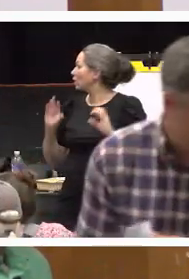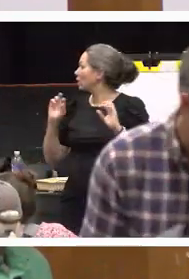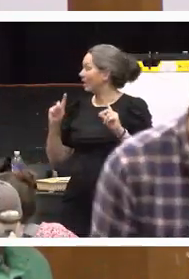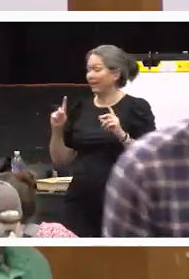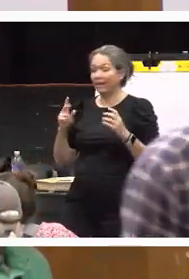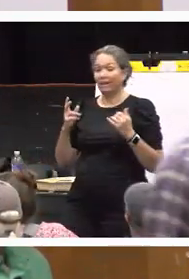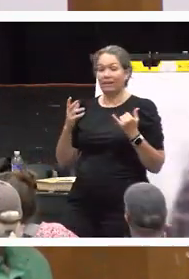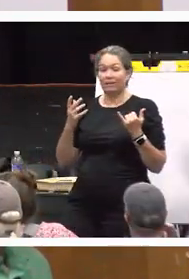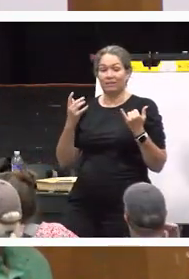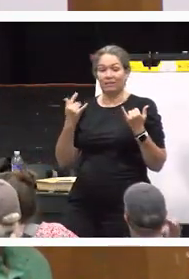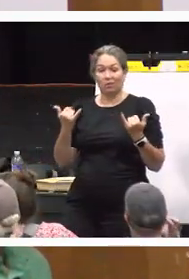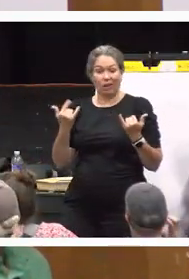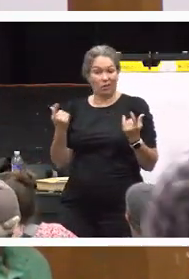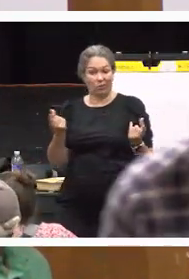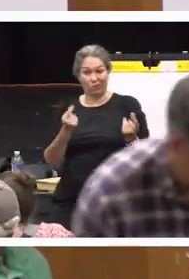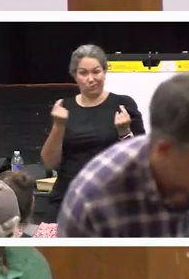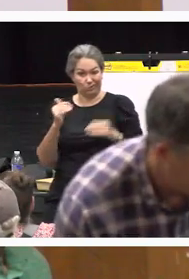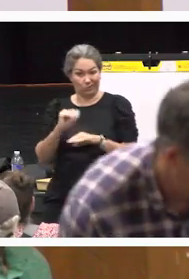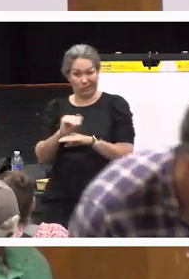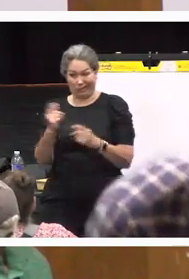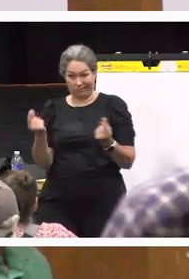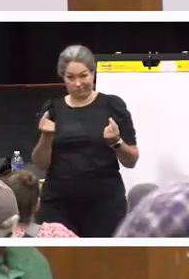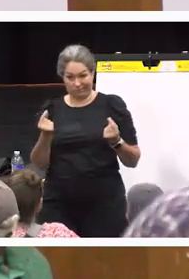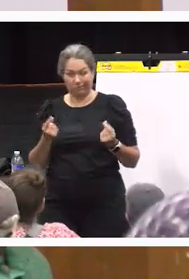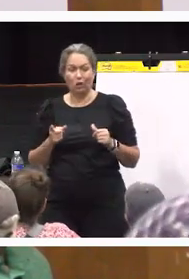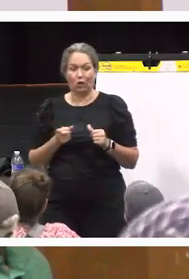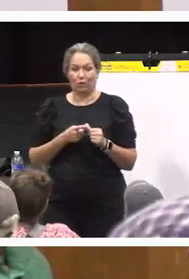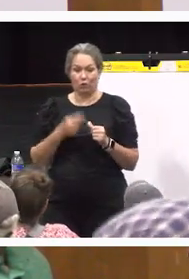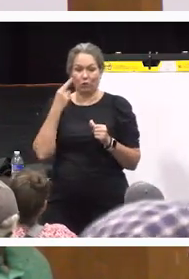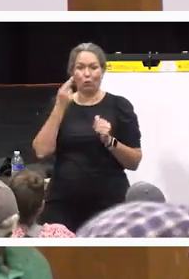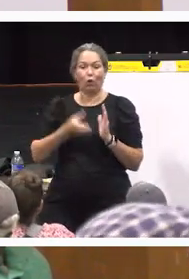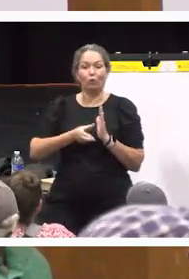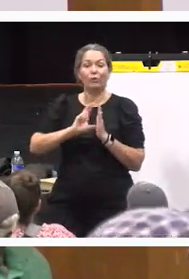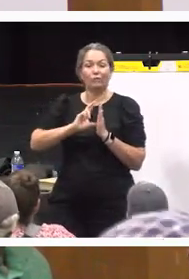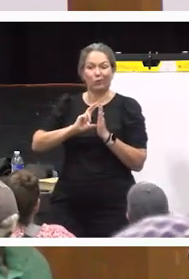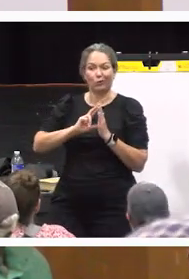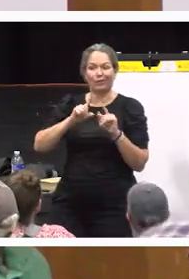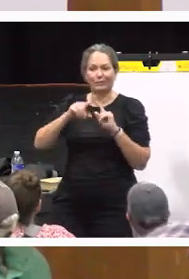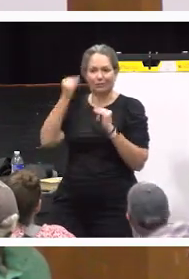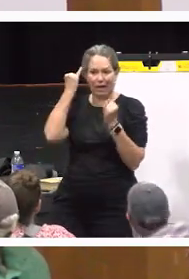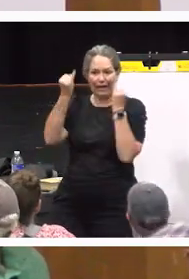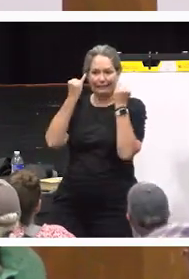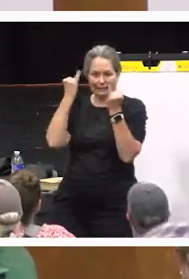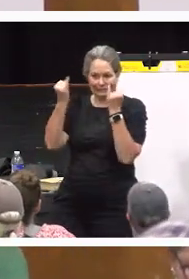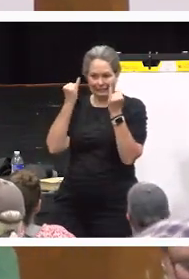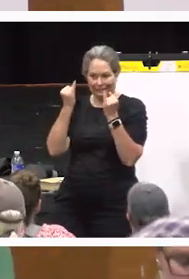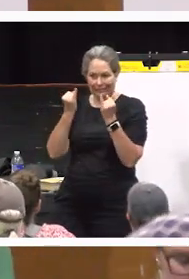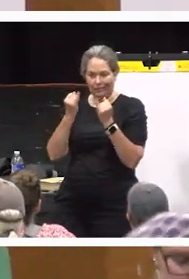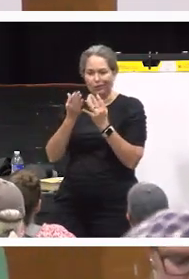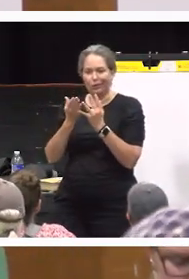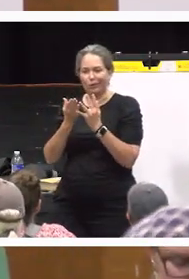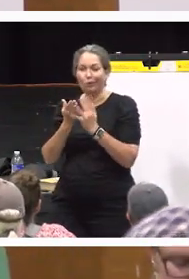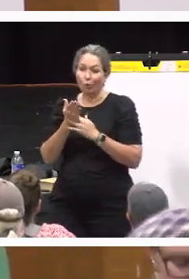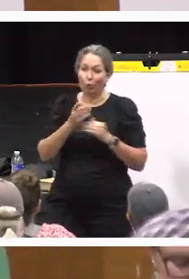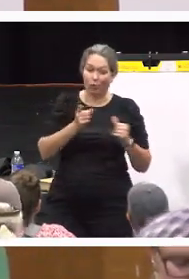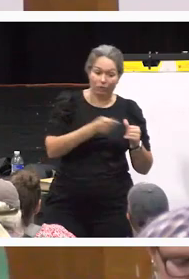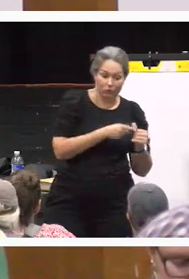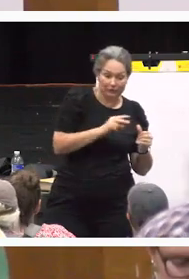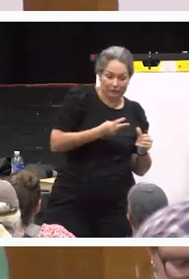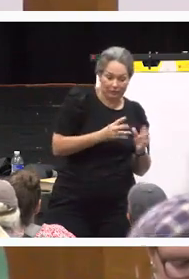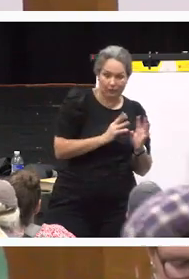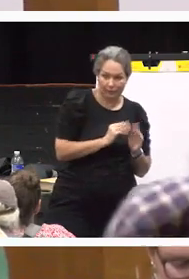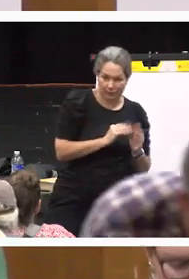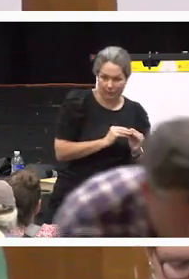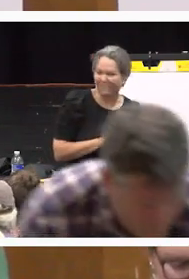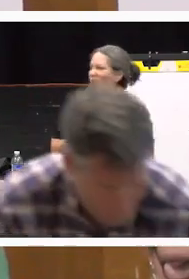do through the course of the evening here. First, we're going to review the ideas that have hit the table through these two first meetings that we've